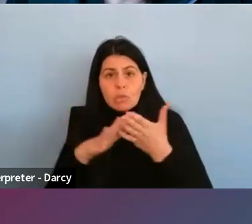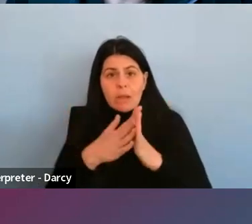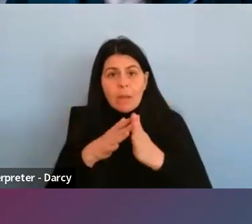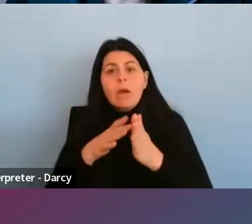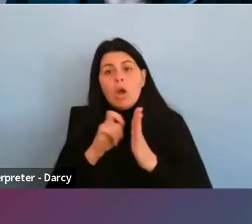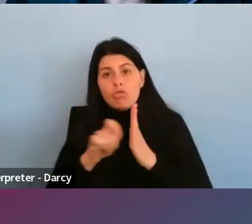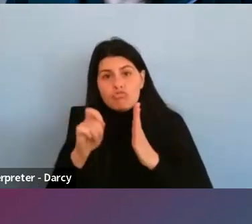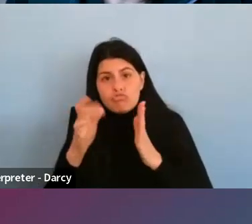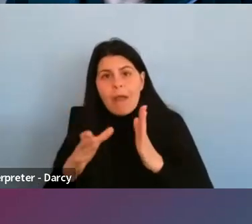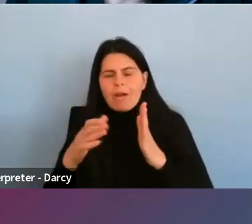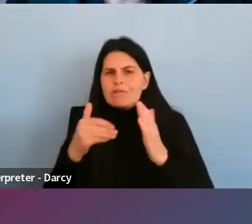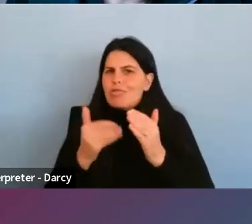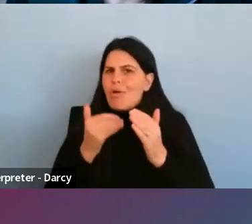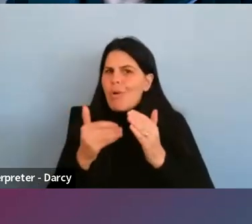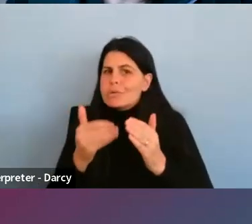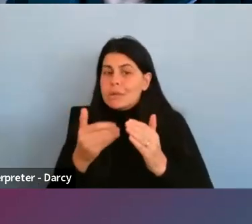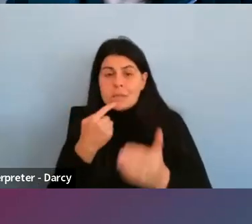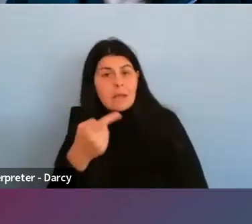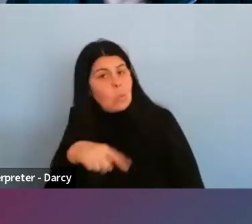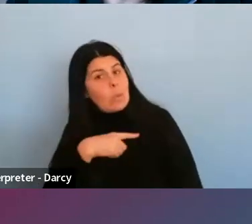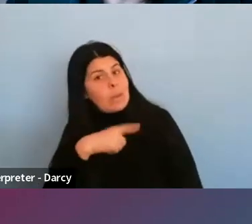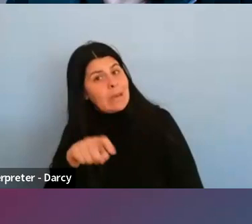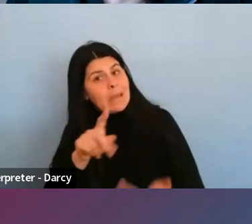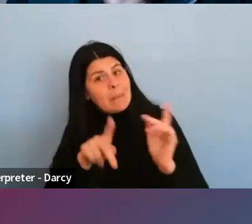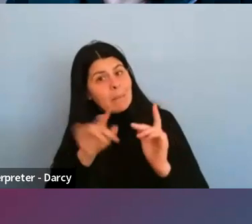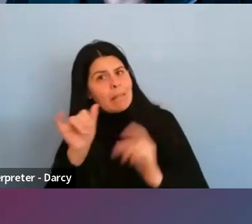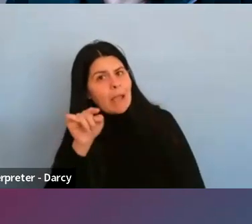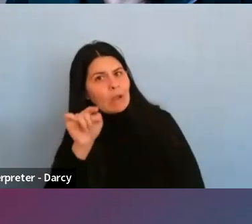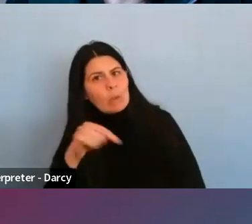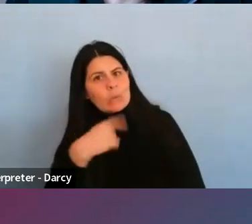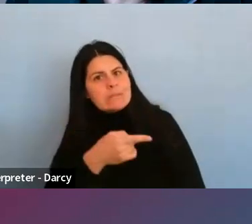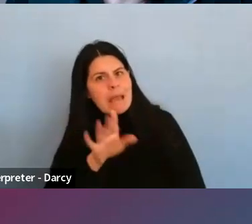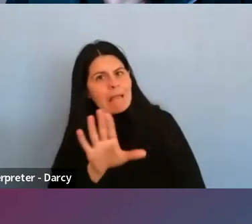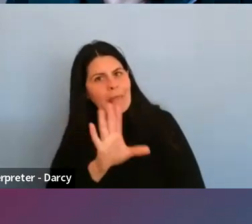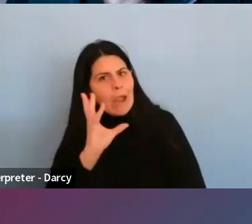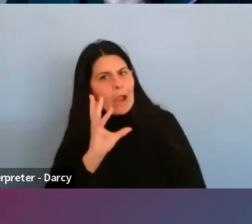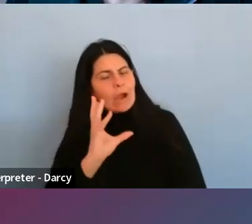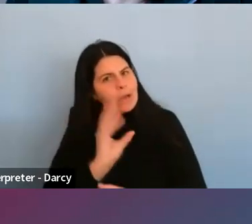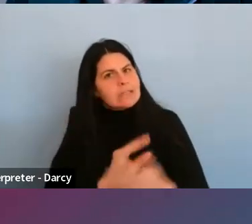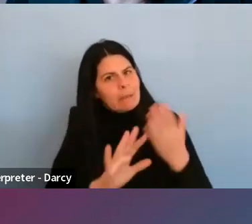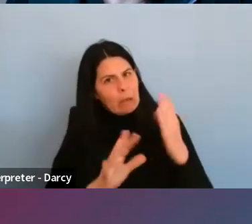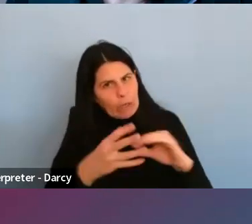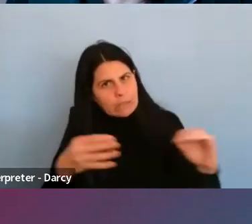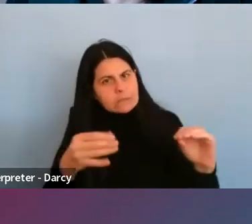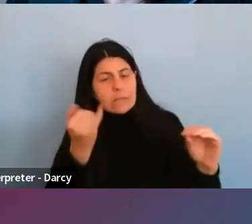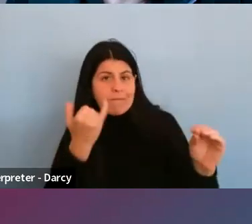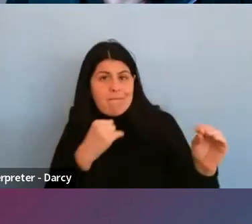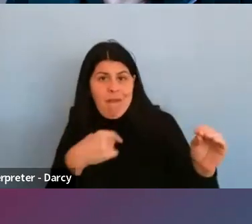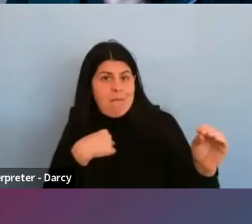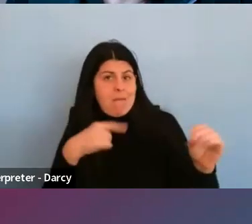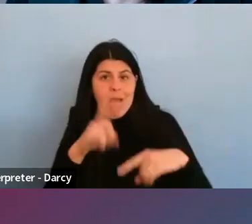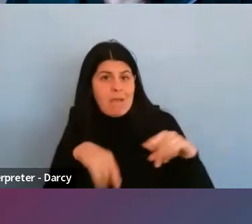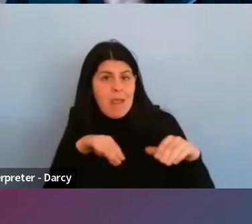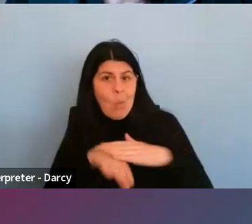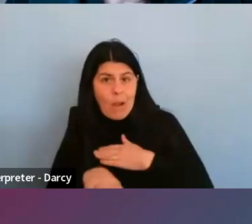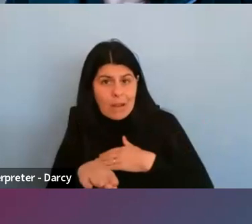that she's getting so close. And I'm like, we need people like you to tell their stories. Otherwise, like, I can't walk in to try